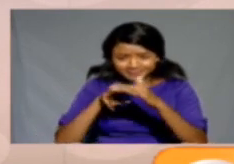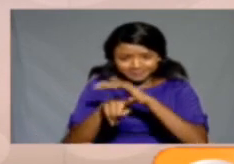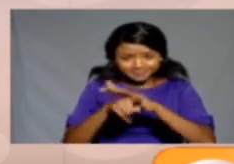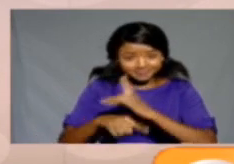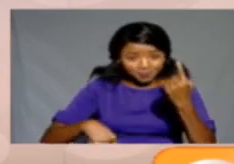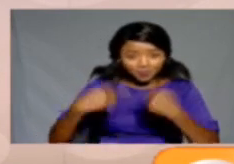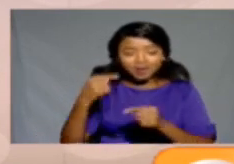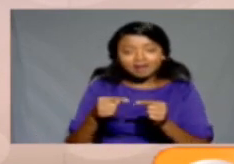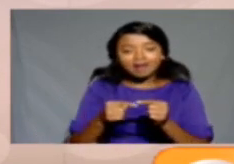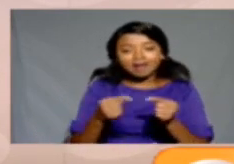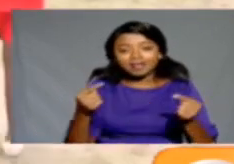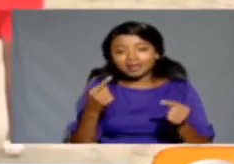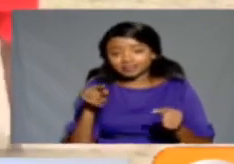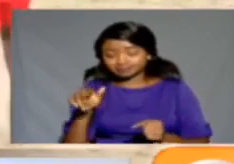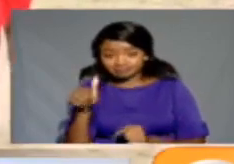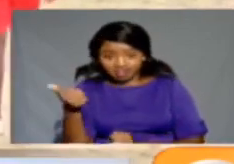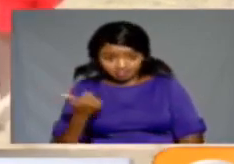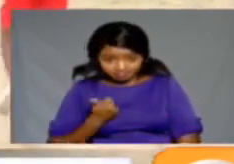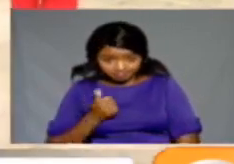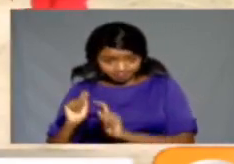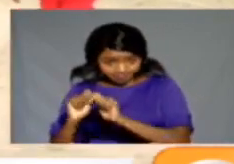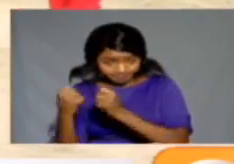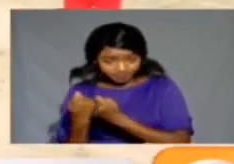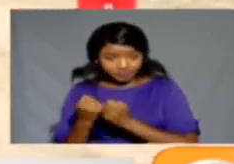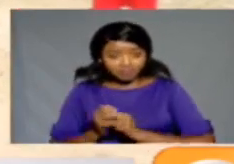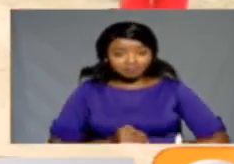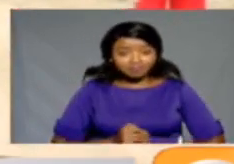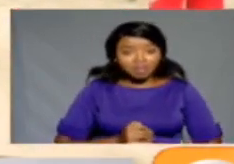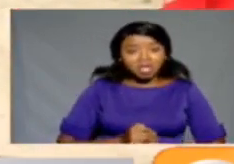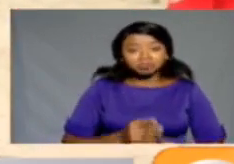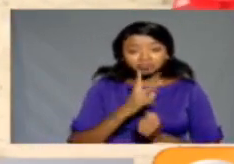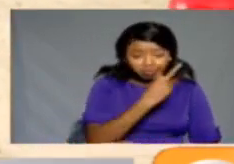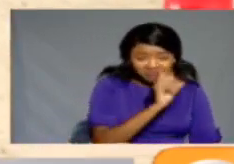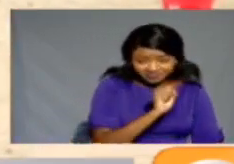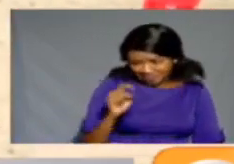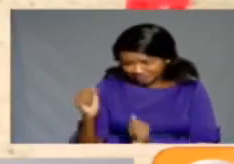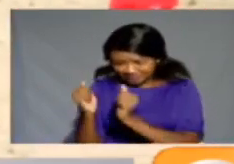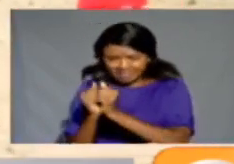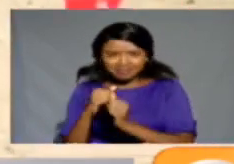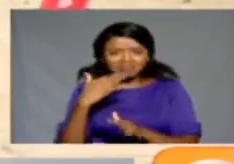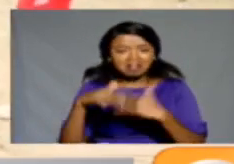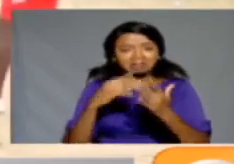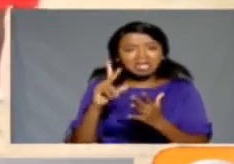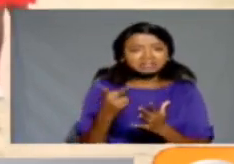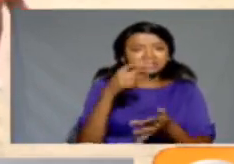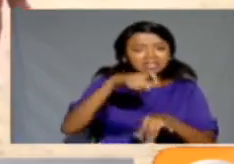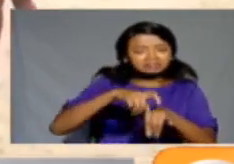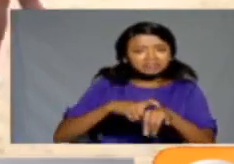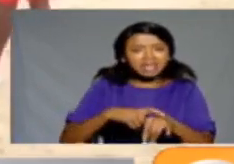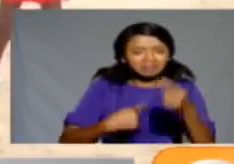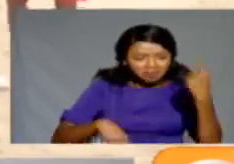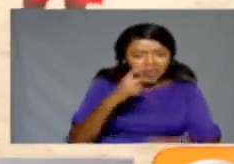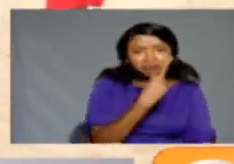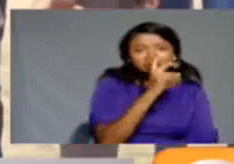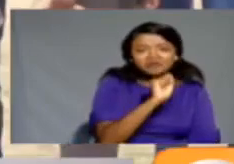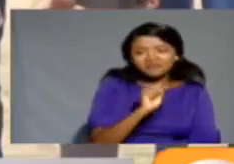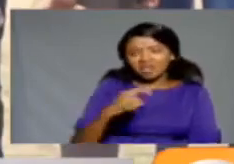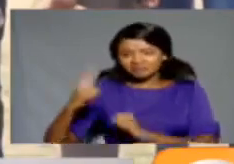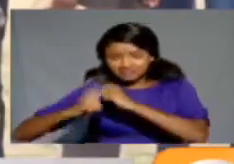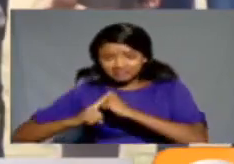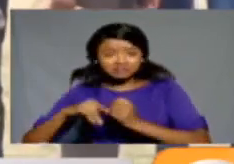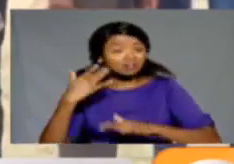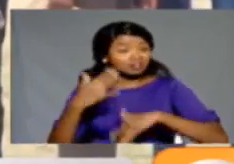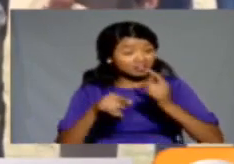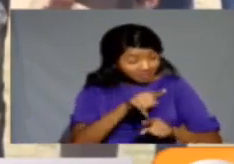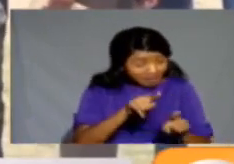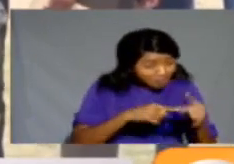Vyulya Girls. Kwathanze scored 25-10 in the first set before dominating the second set, scoring 25-6. Kwathanze sealed the win